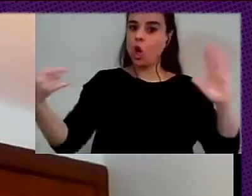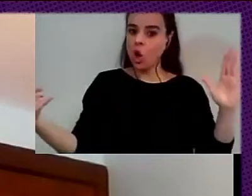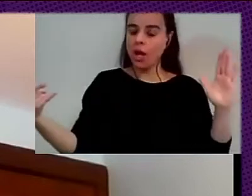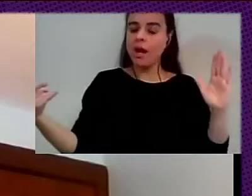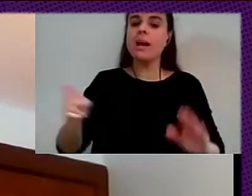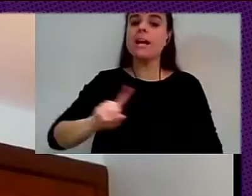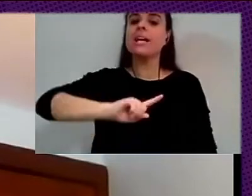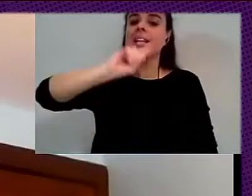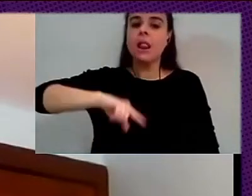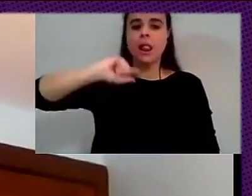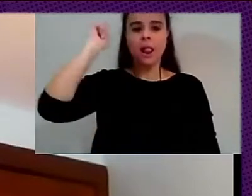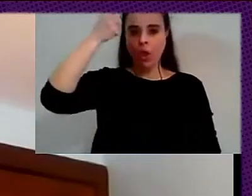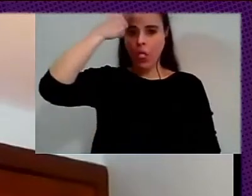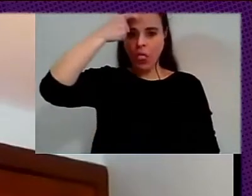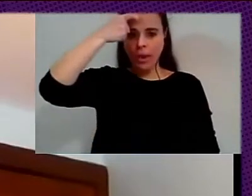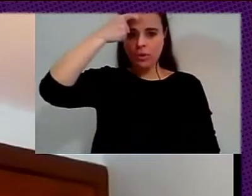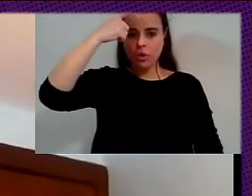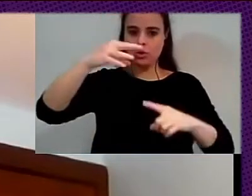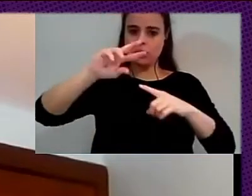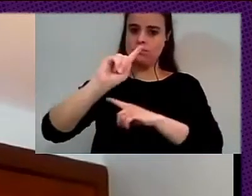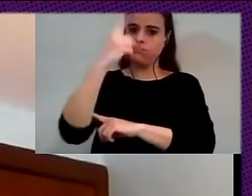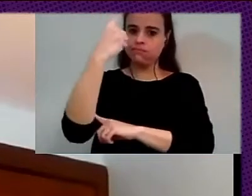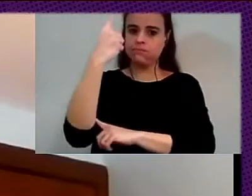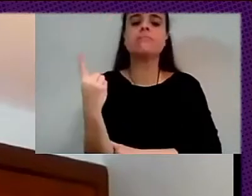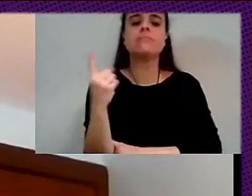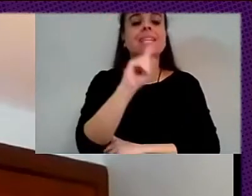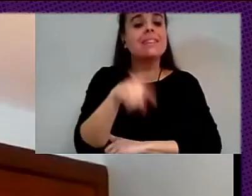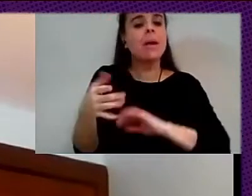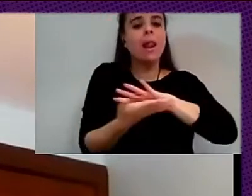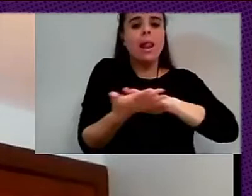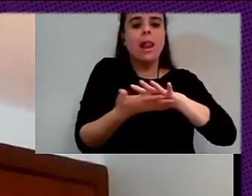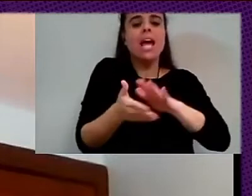solutions for digital sovereignty within a